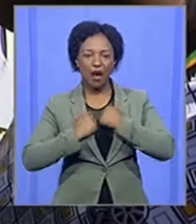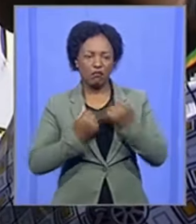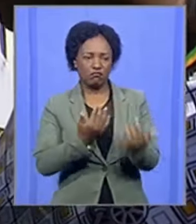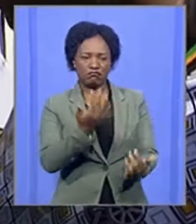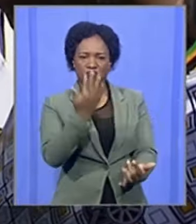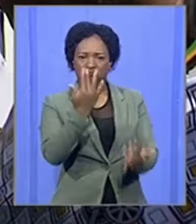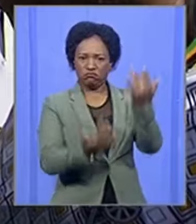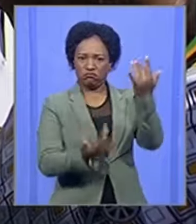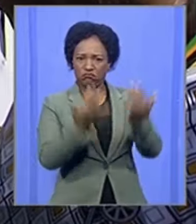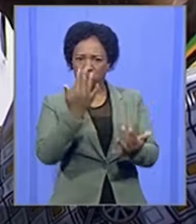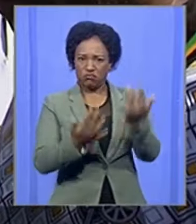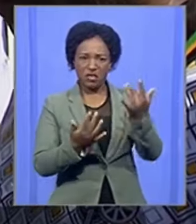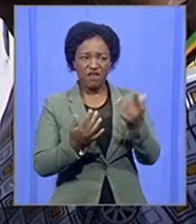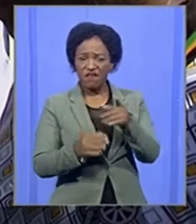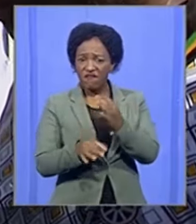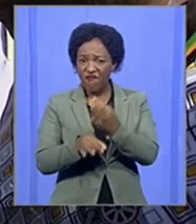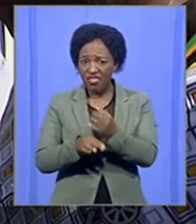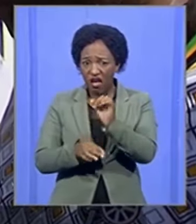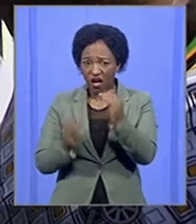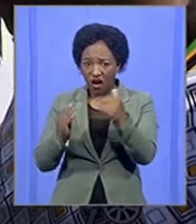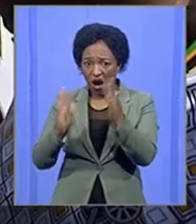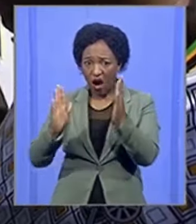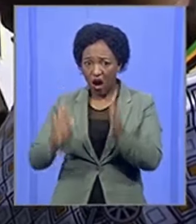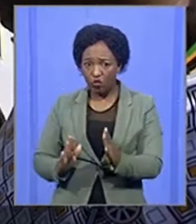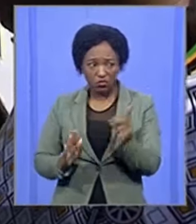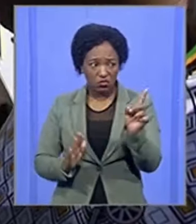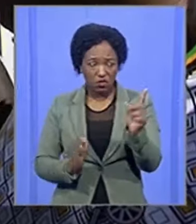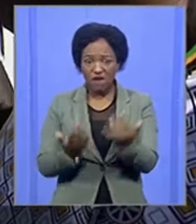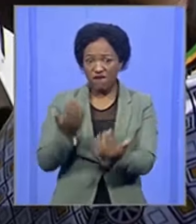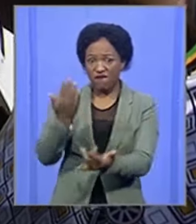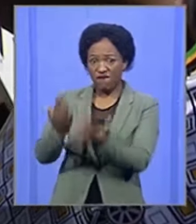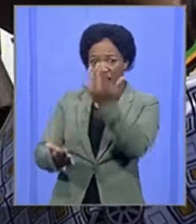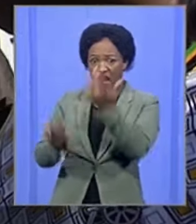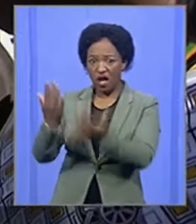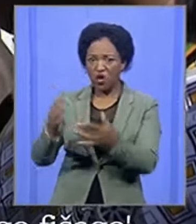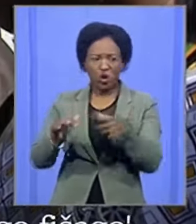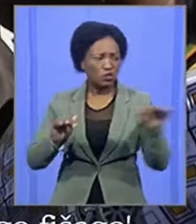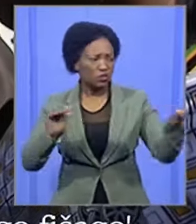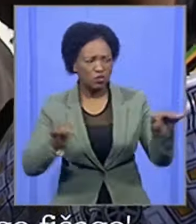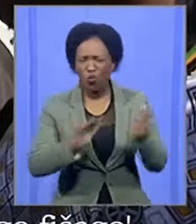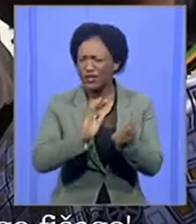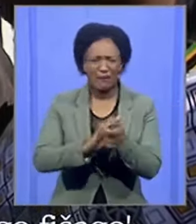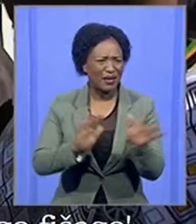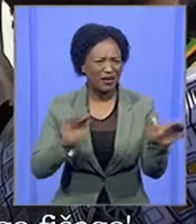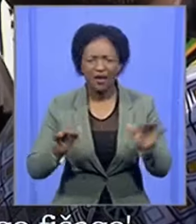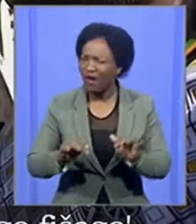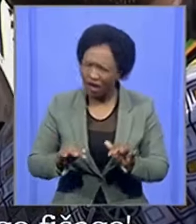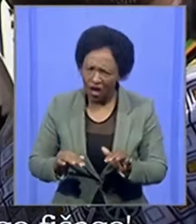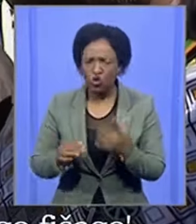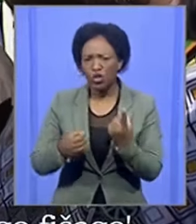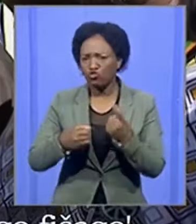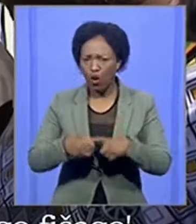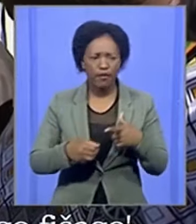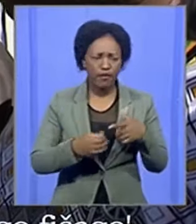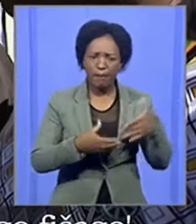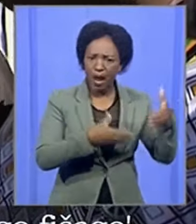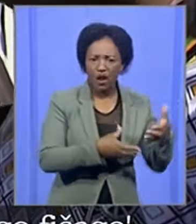When your home, your father's home is on fire, you don't do gabaza and ask what's happening. You take the bucket and join all